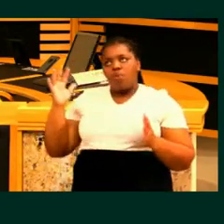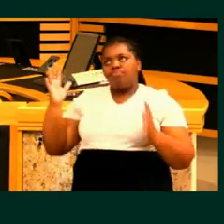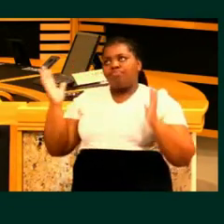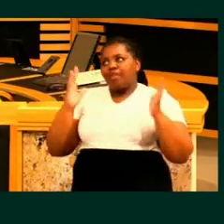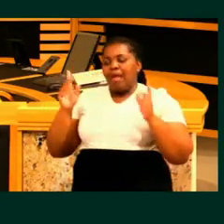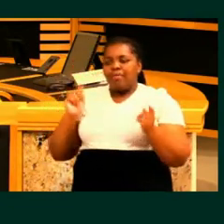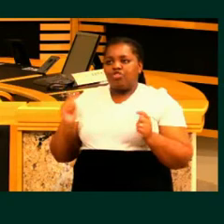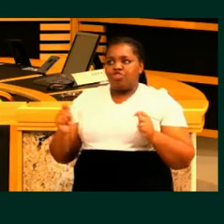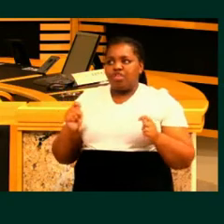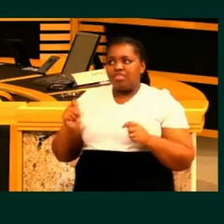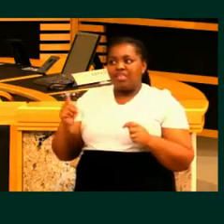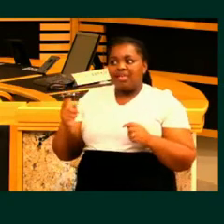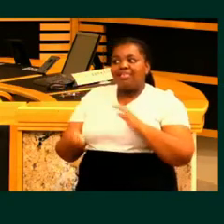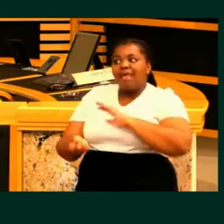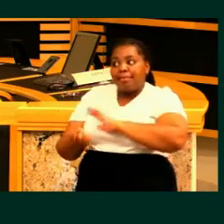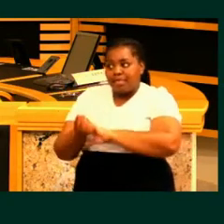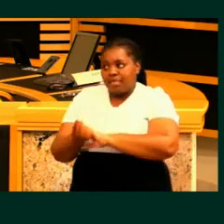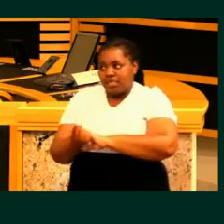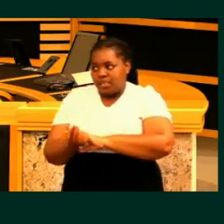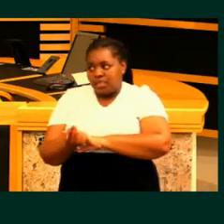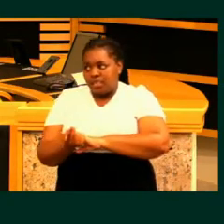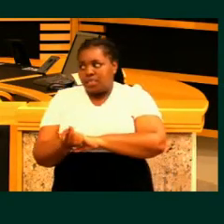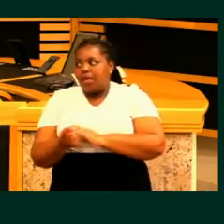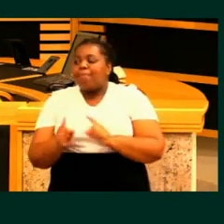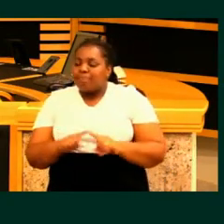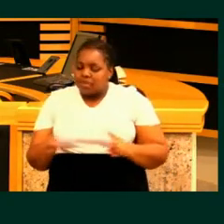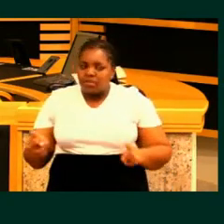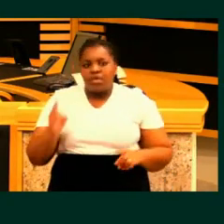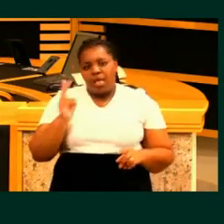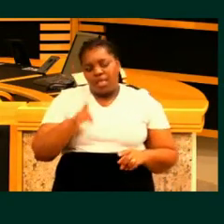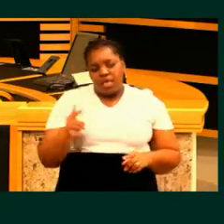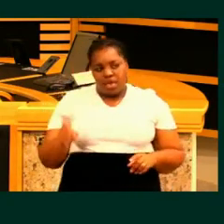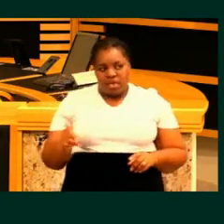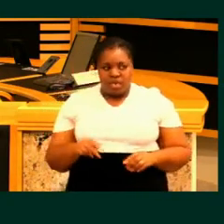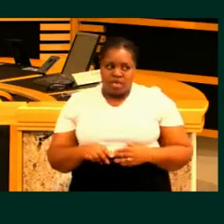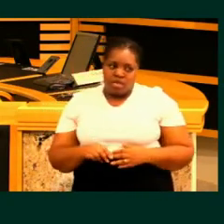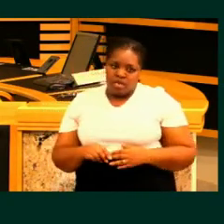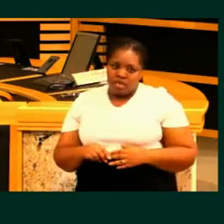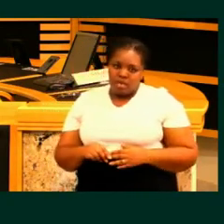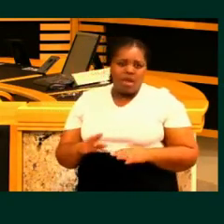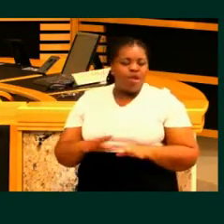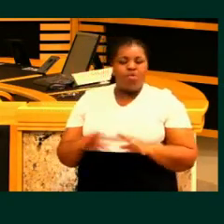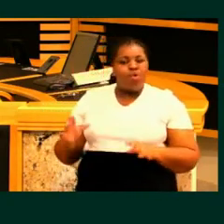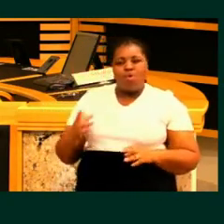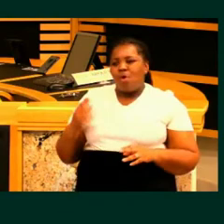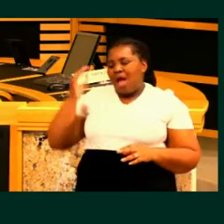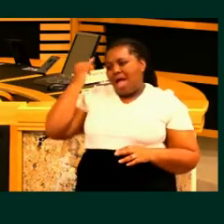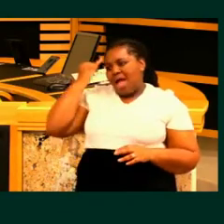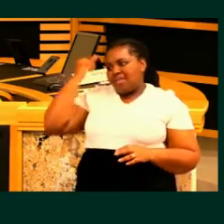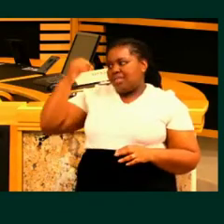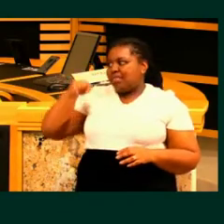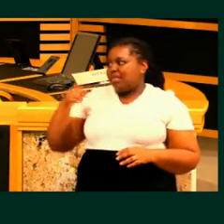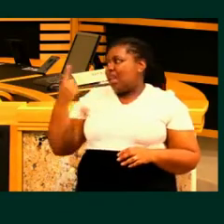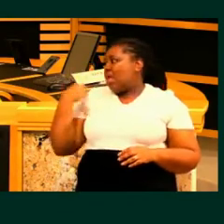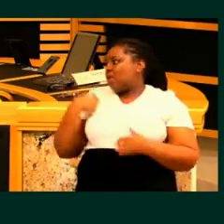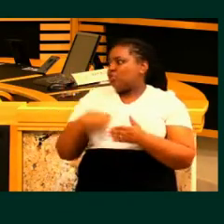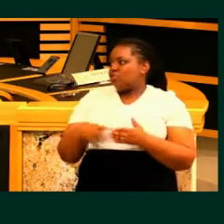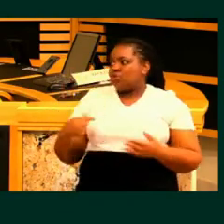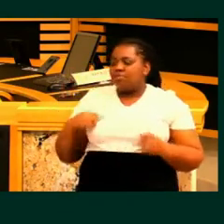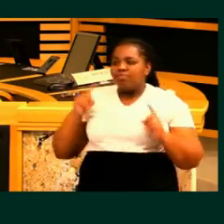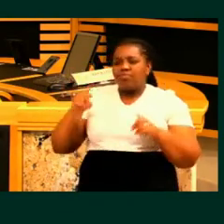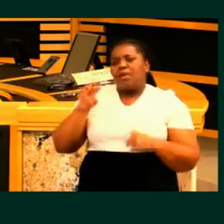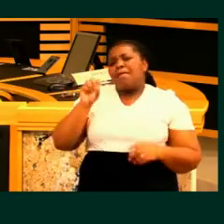that are taking place but again there are new ideas during this month last